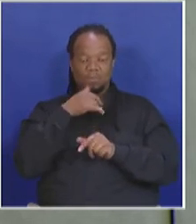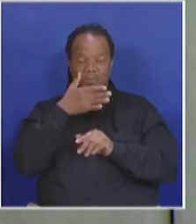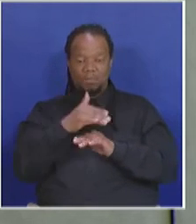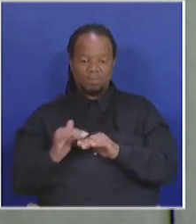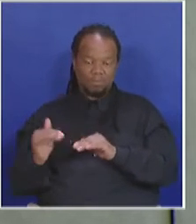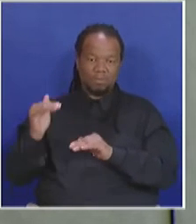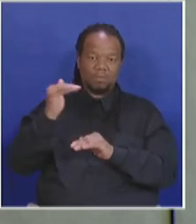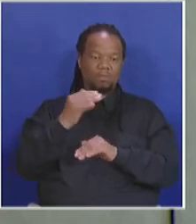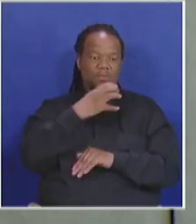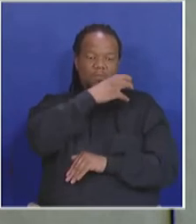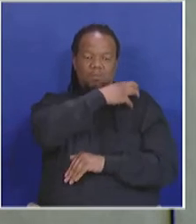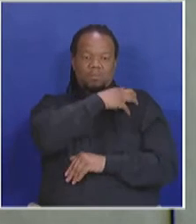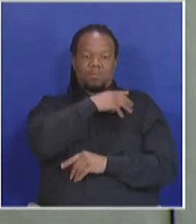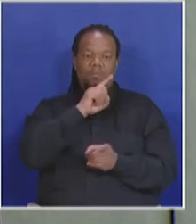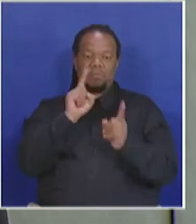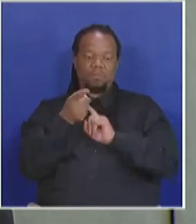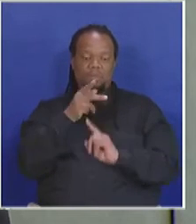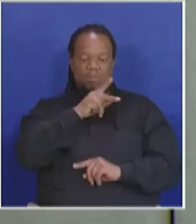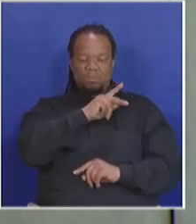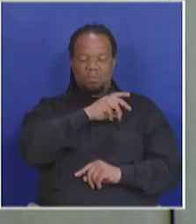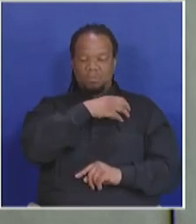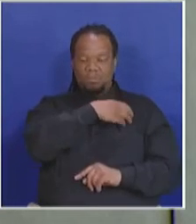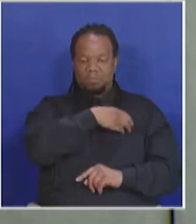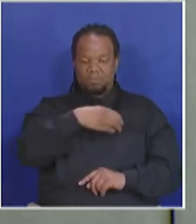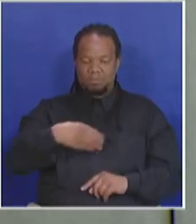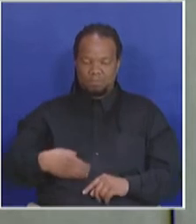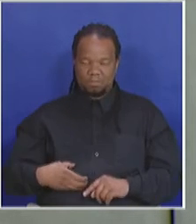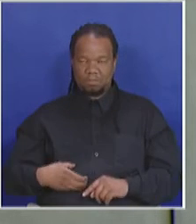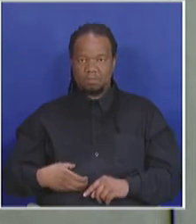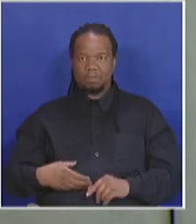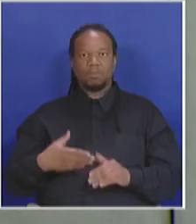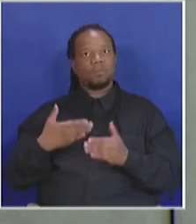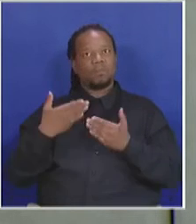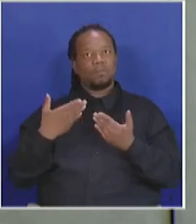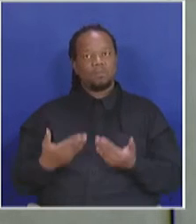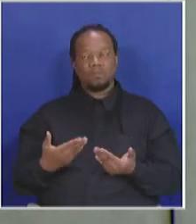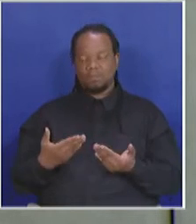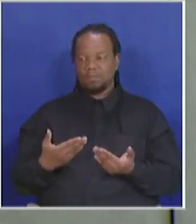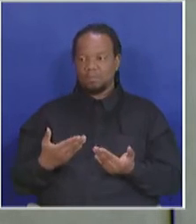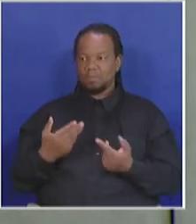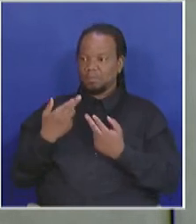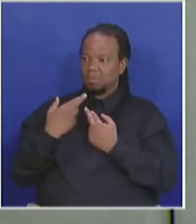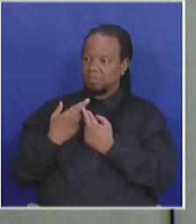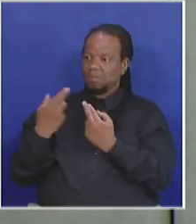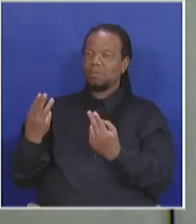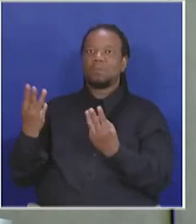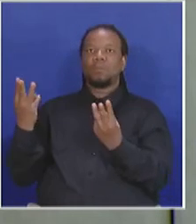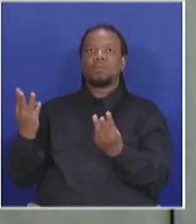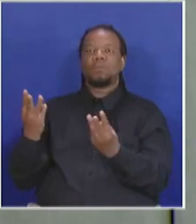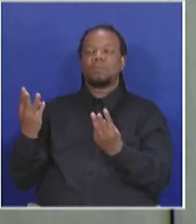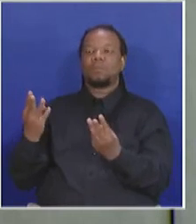or a president, then our accountability towards our people becomes even